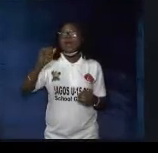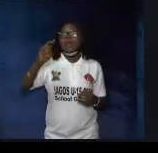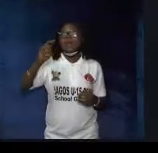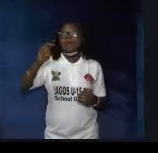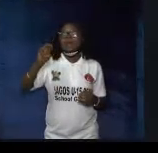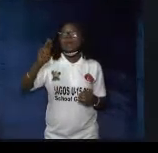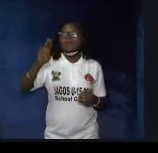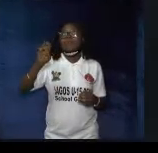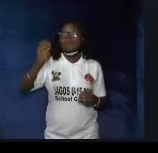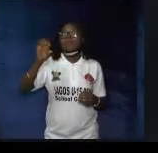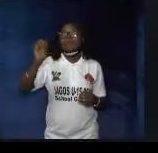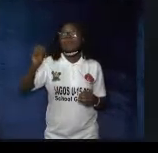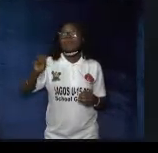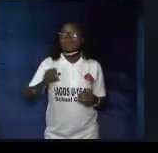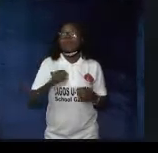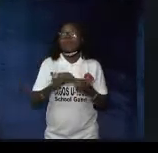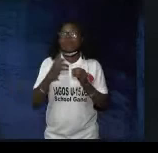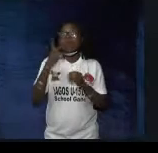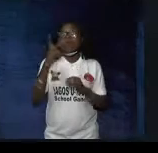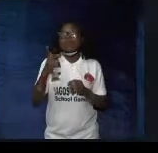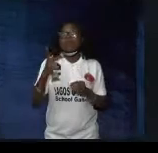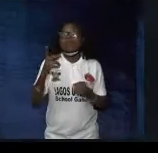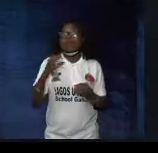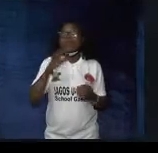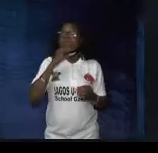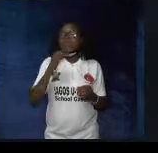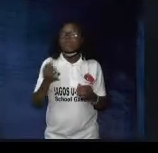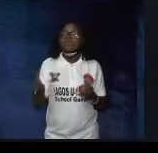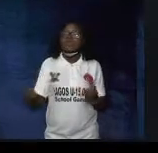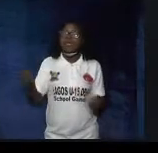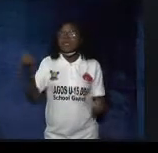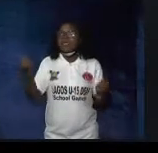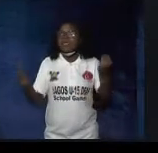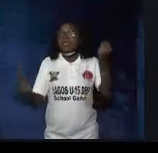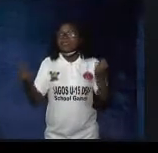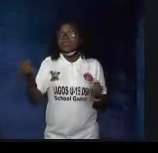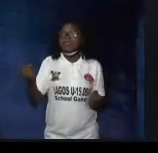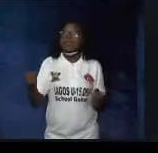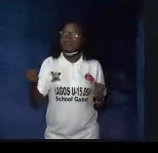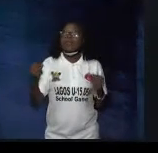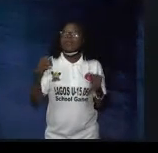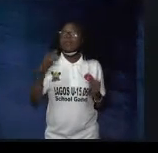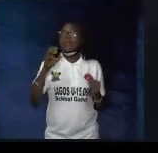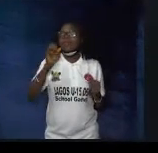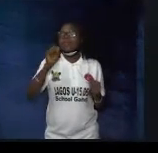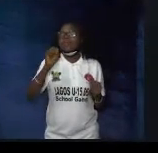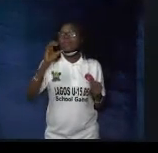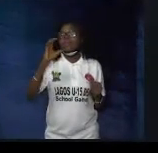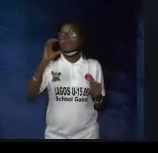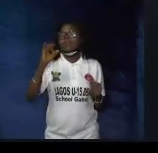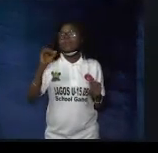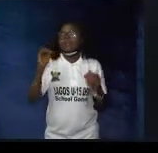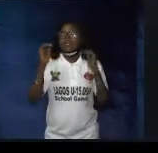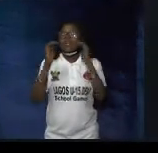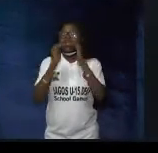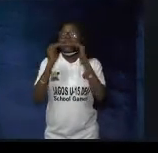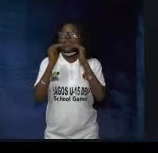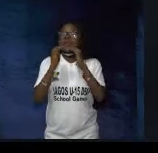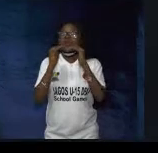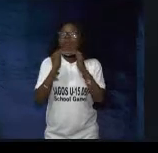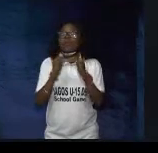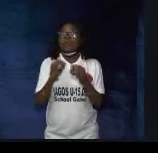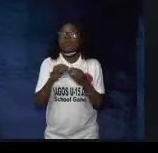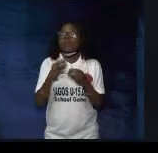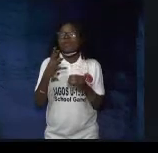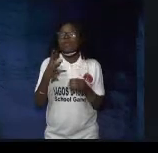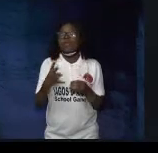first triangle that we treated today was a scaling triangle. None of the sides are equal and none of the angles are equal. Equilateral triangles has